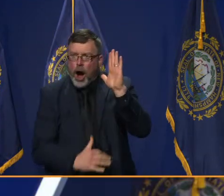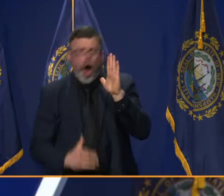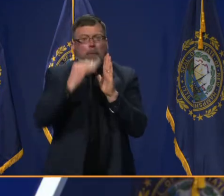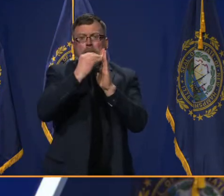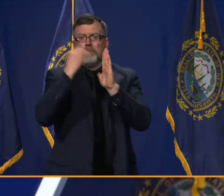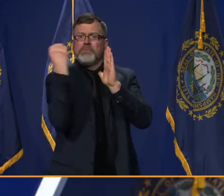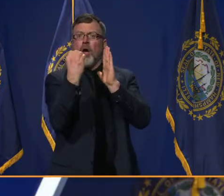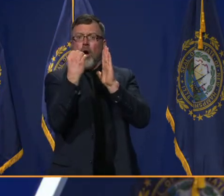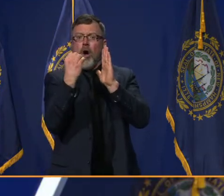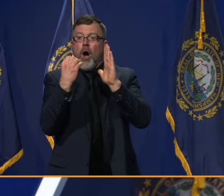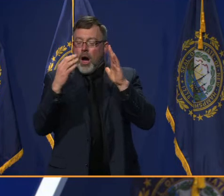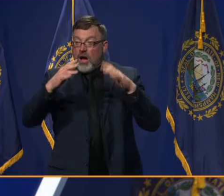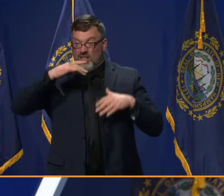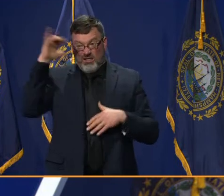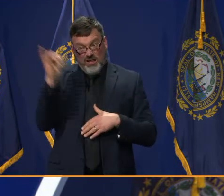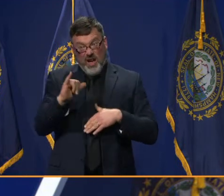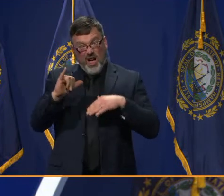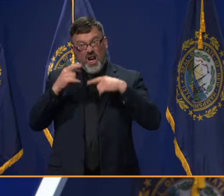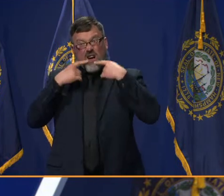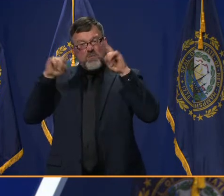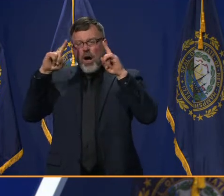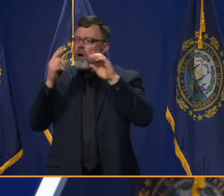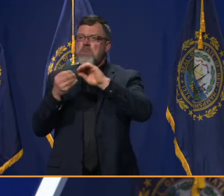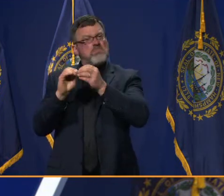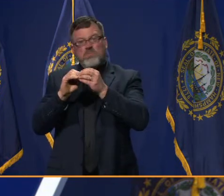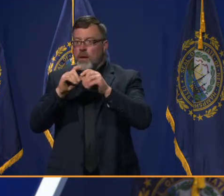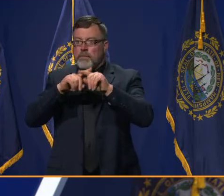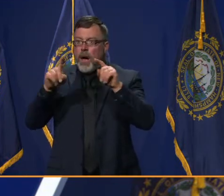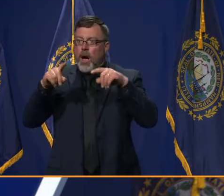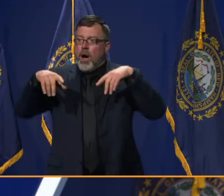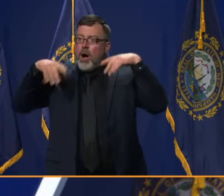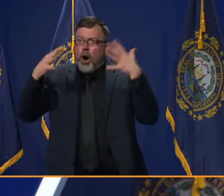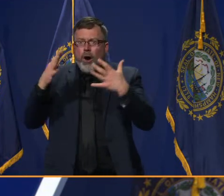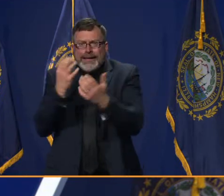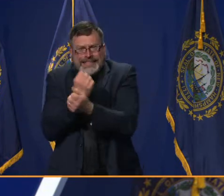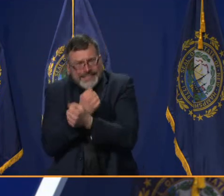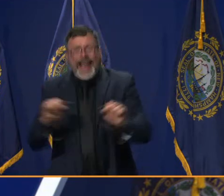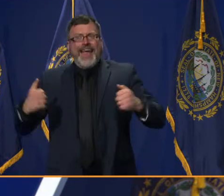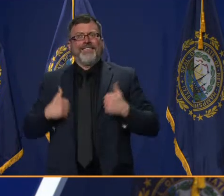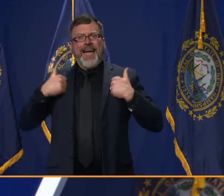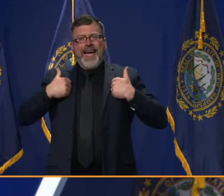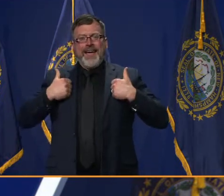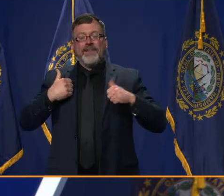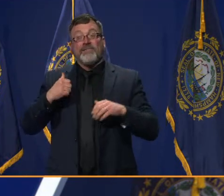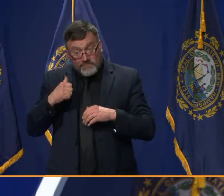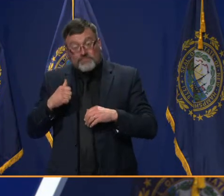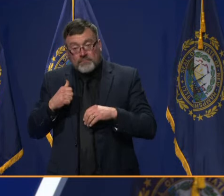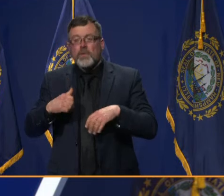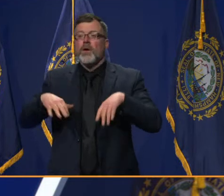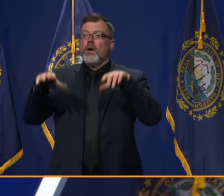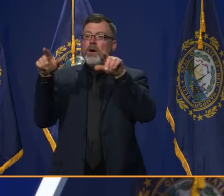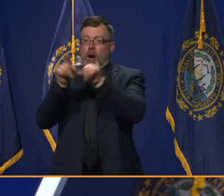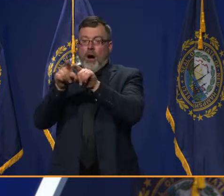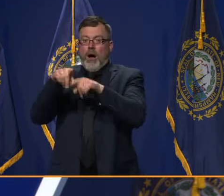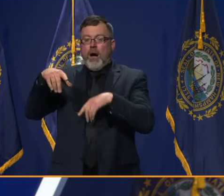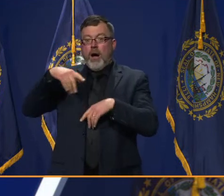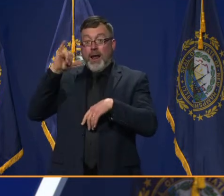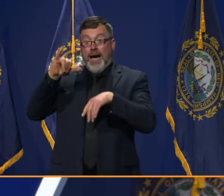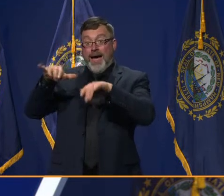statistic. That accomplishment saved lives. And after inheriting a system that was literally ignoring many of our abused